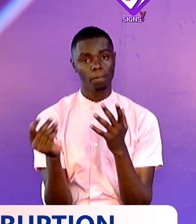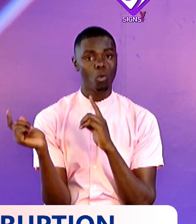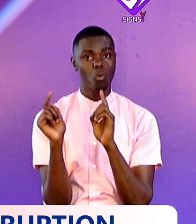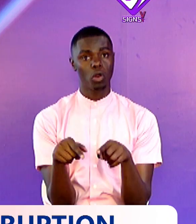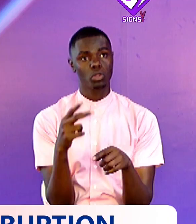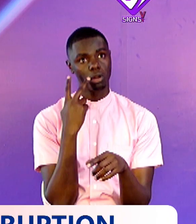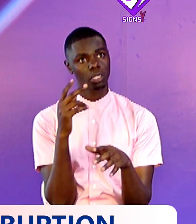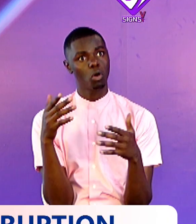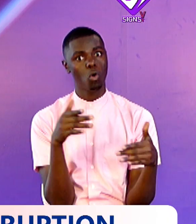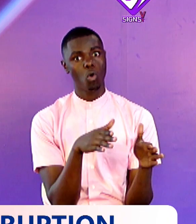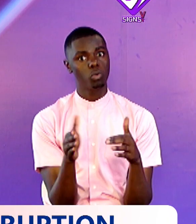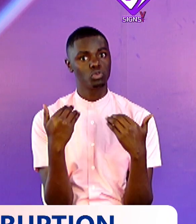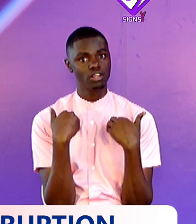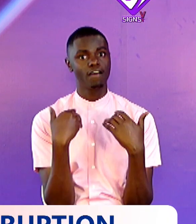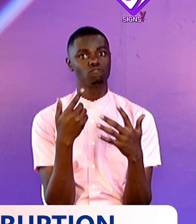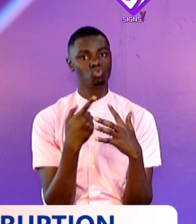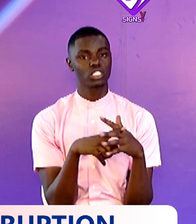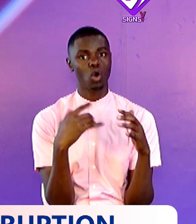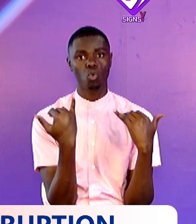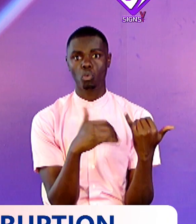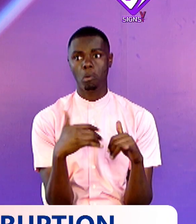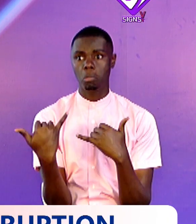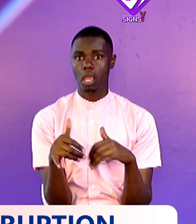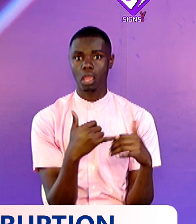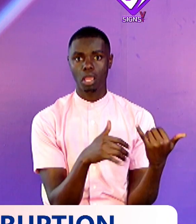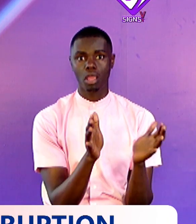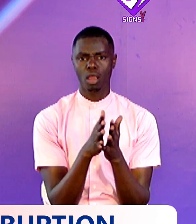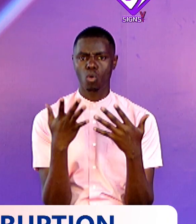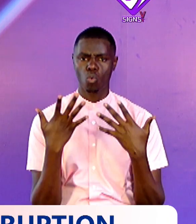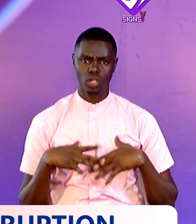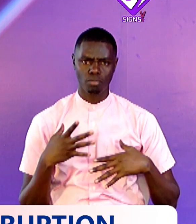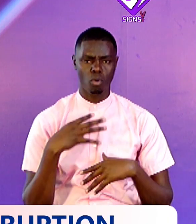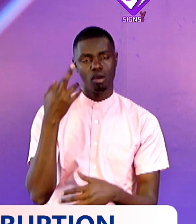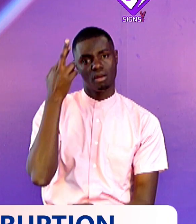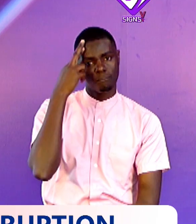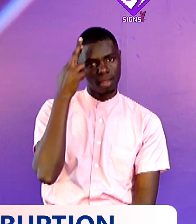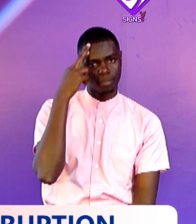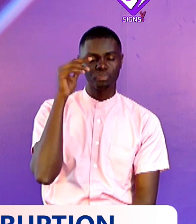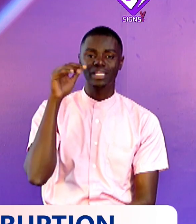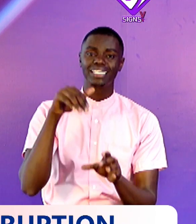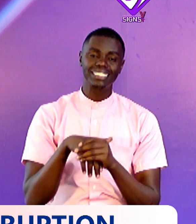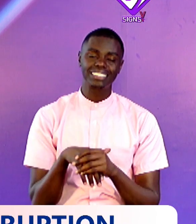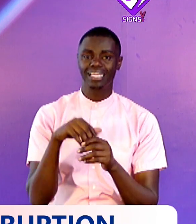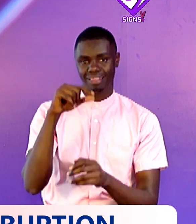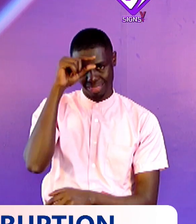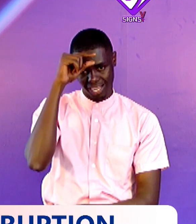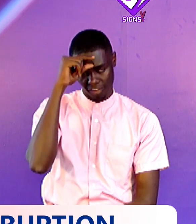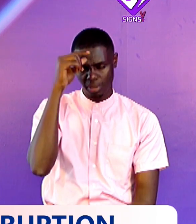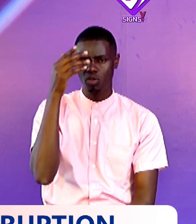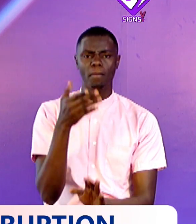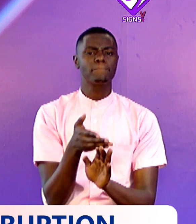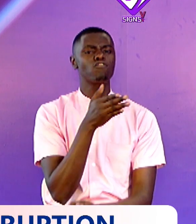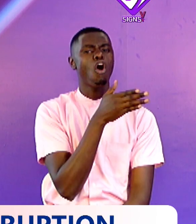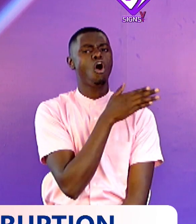hiyo nafasi ya kwanza kuchezea wananchi. Remember that it is in these very governments, because before